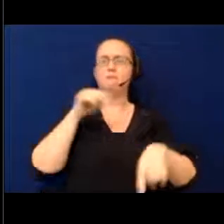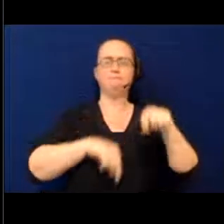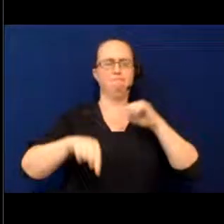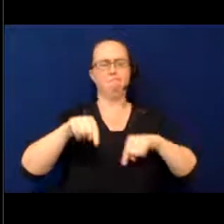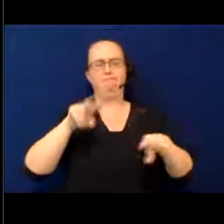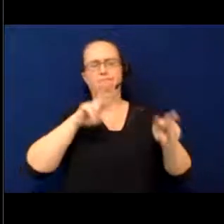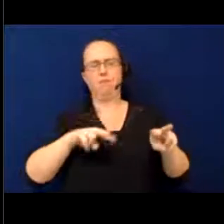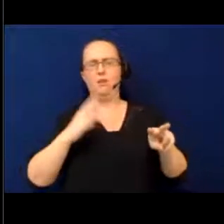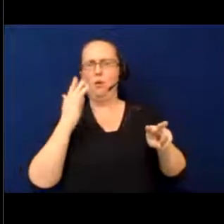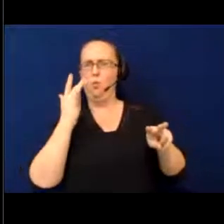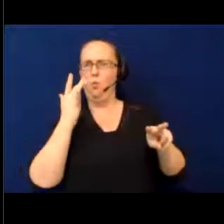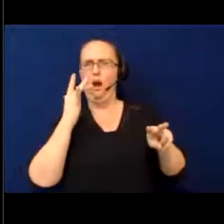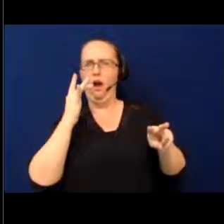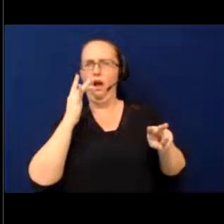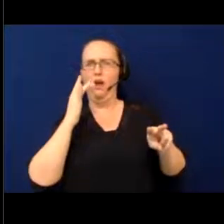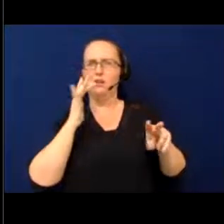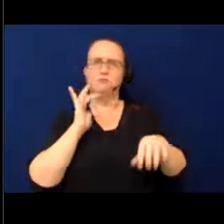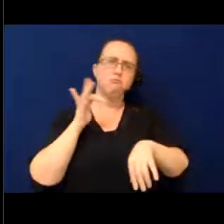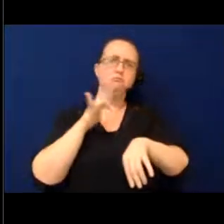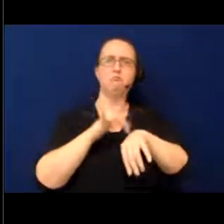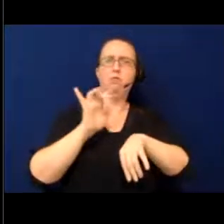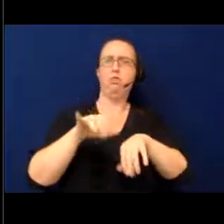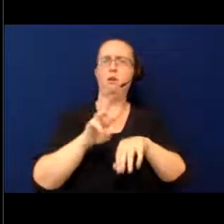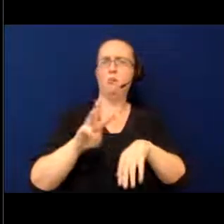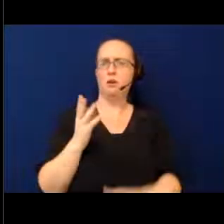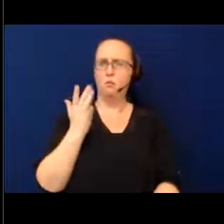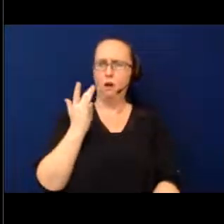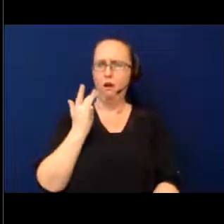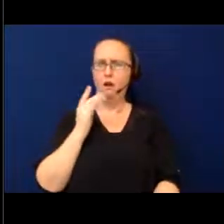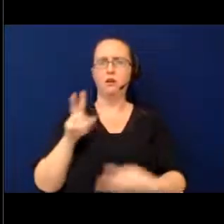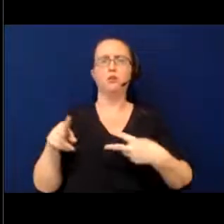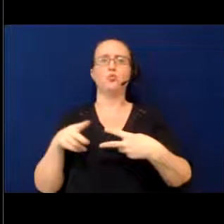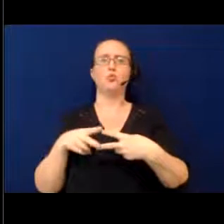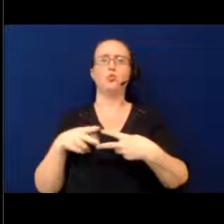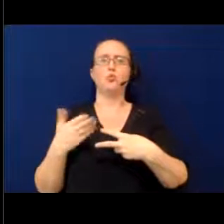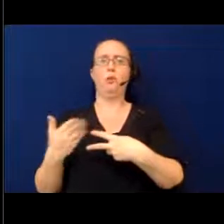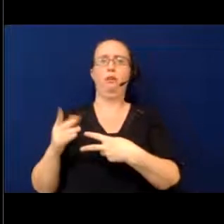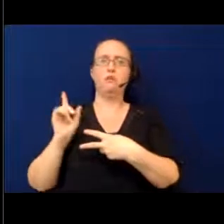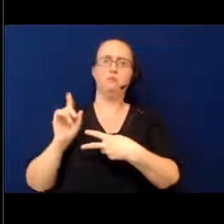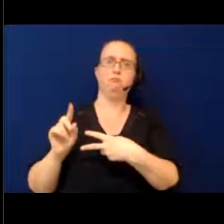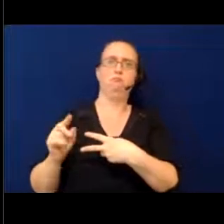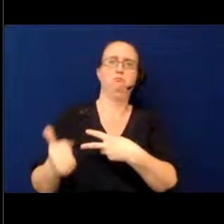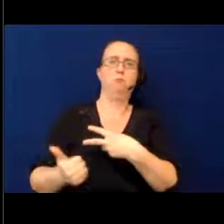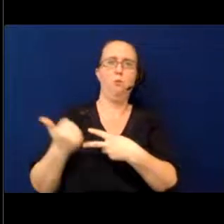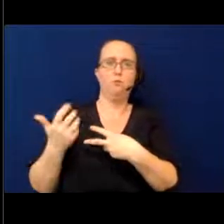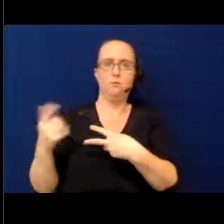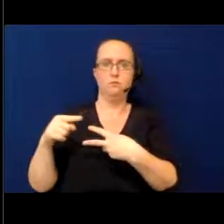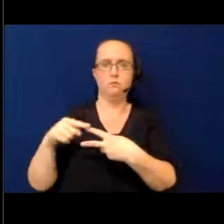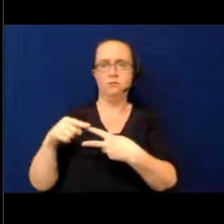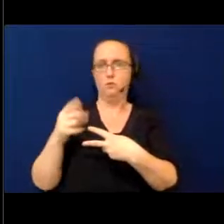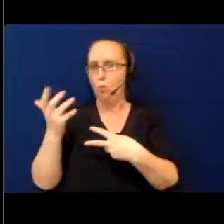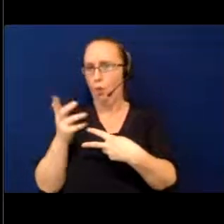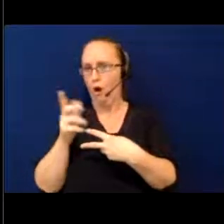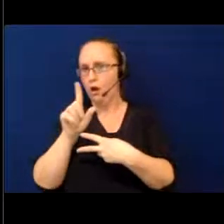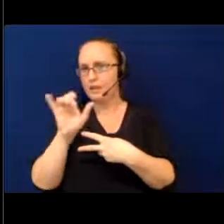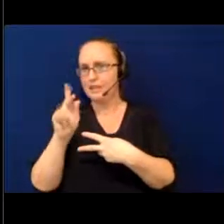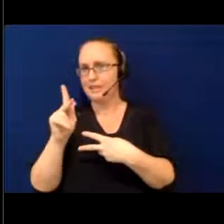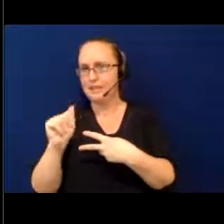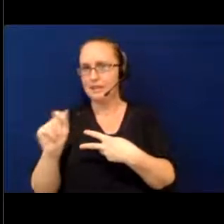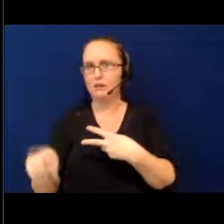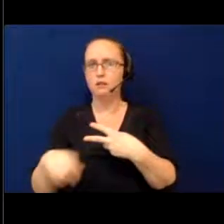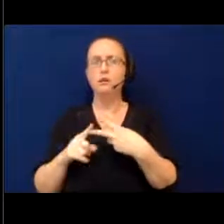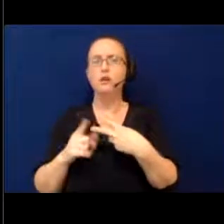people coming to the Zika website. And the two things that they went to the most was, what is Zika? And what can